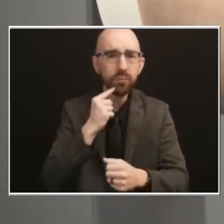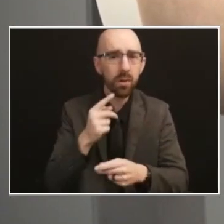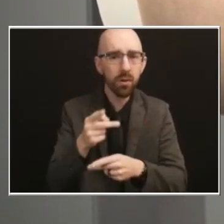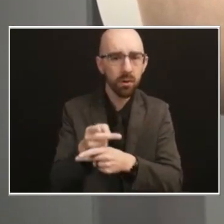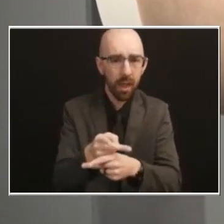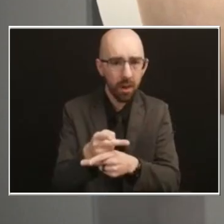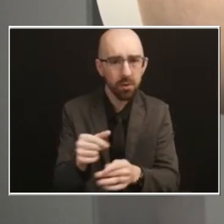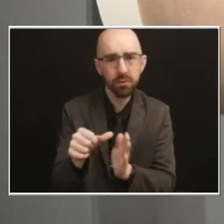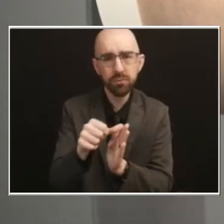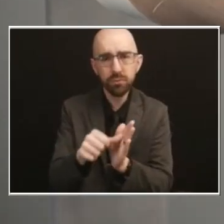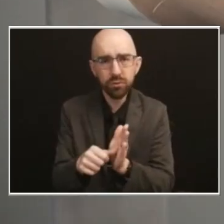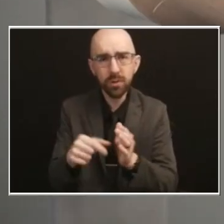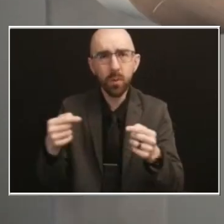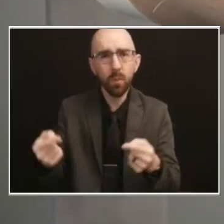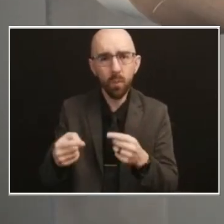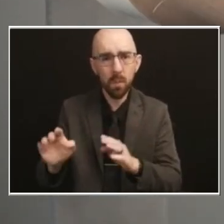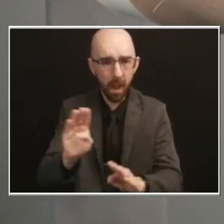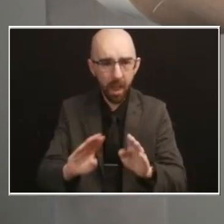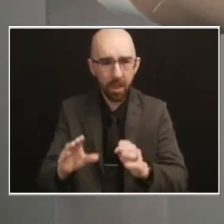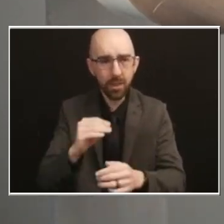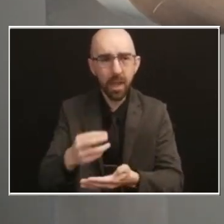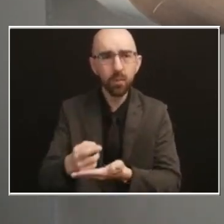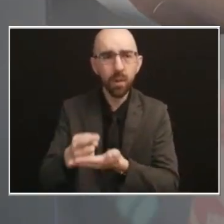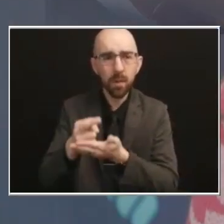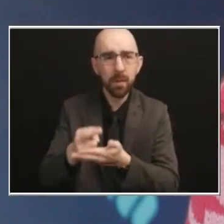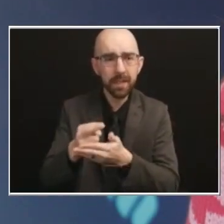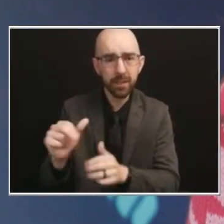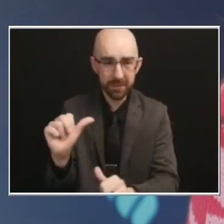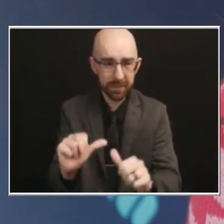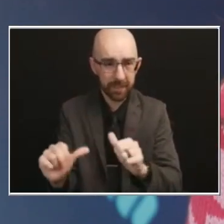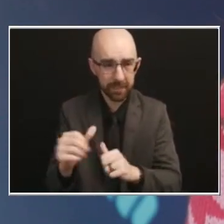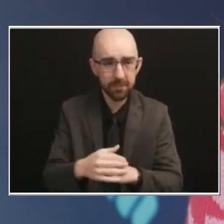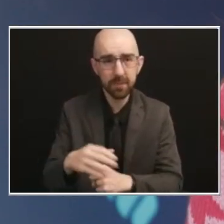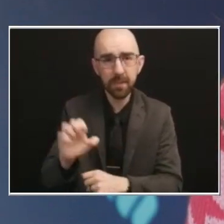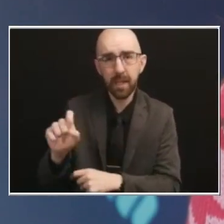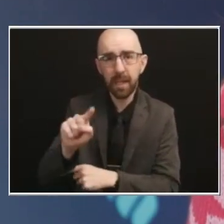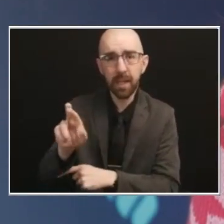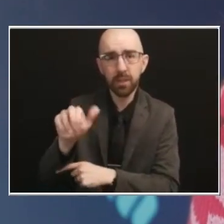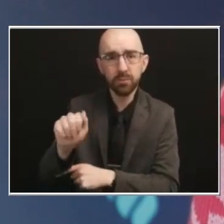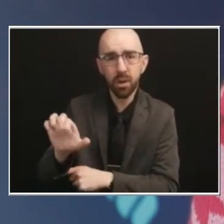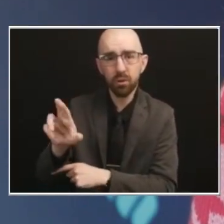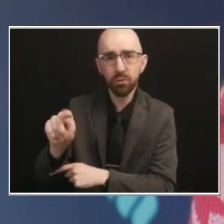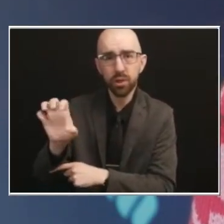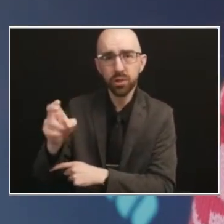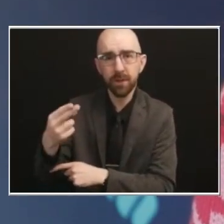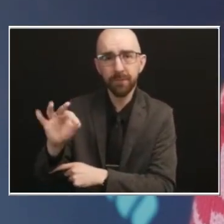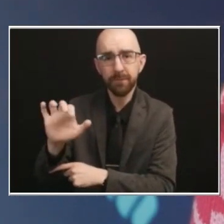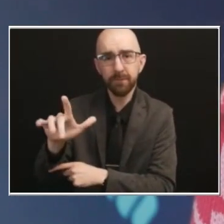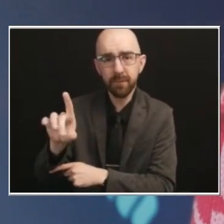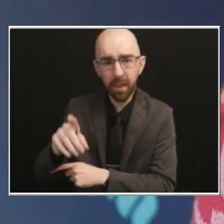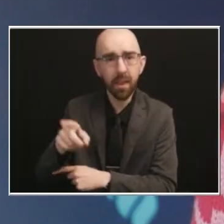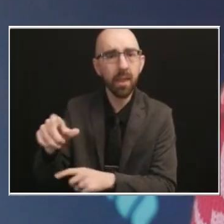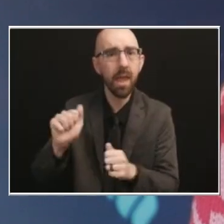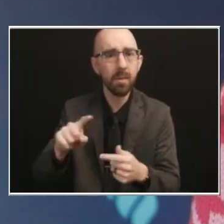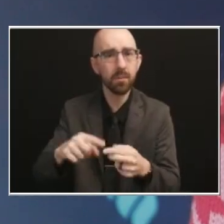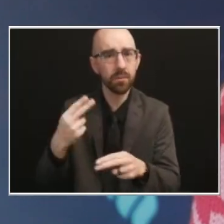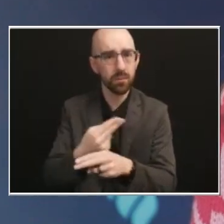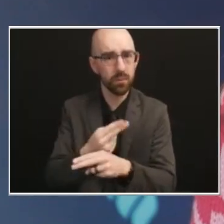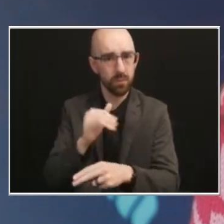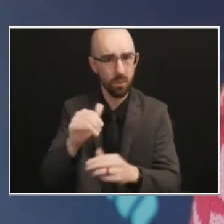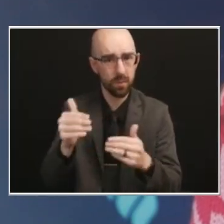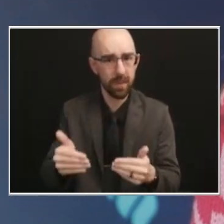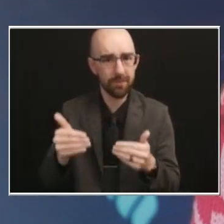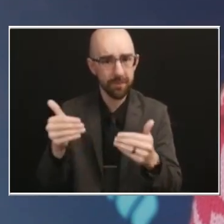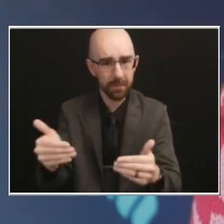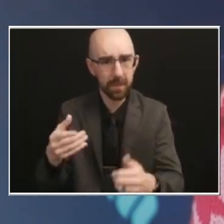wound biology, and rehabilitation science. Ezra Crutchfield was able to use those advancements, and they benefited